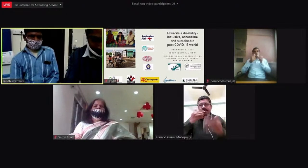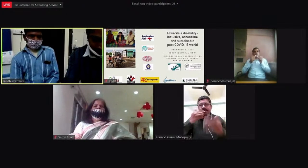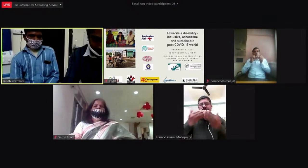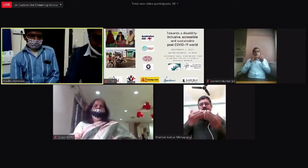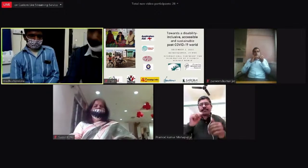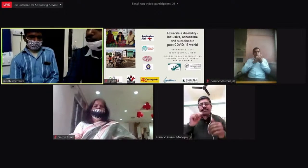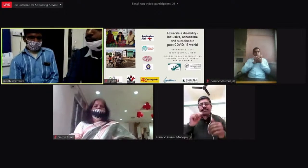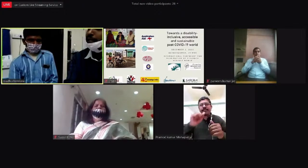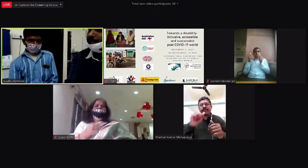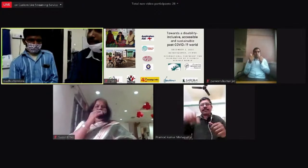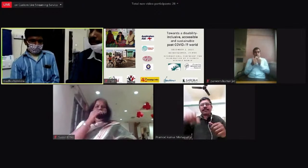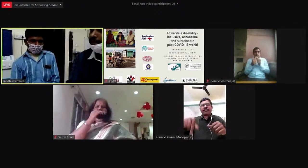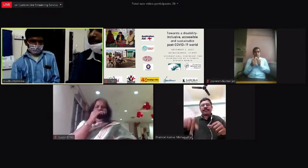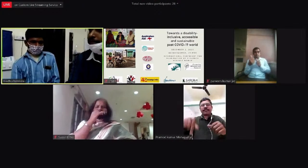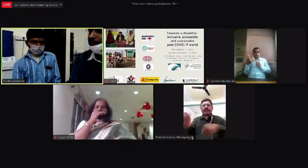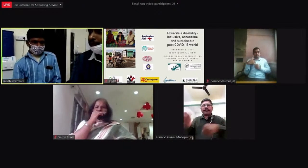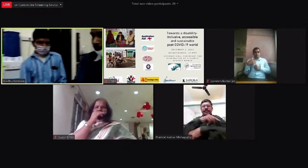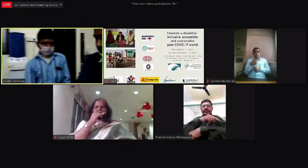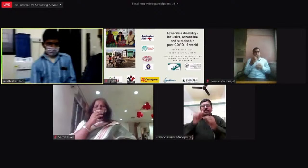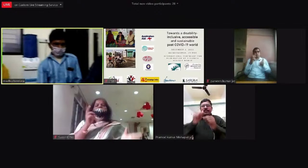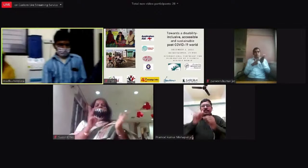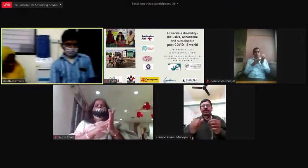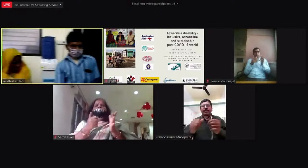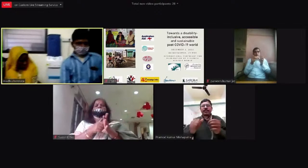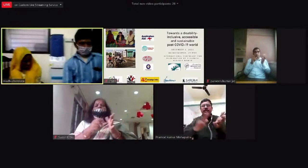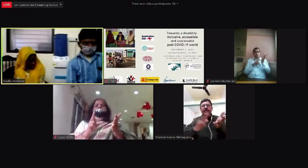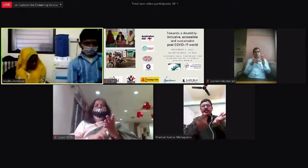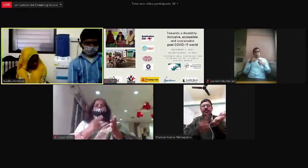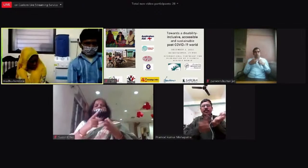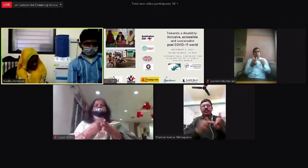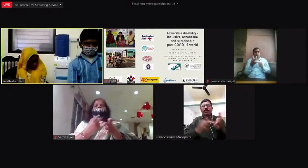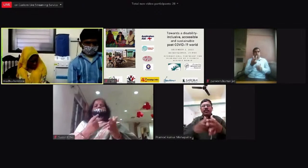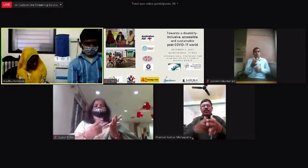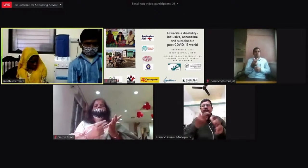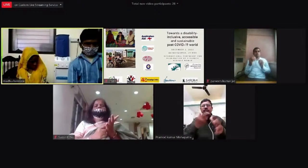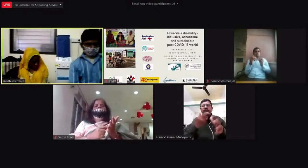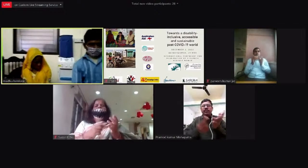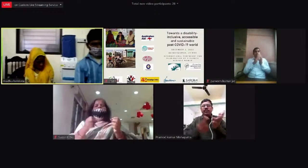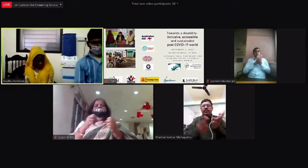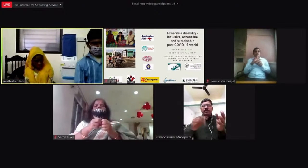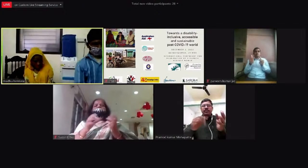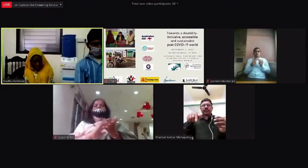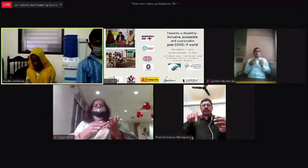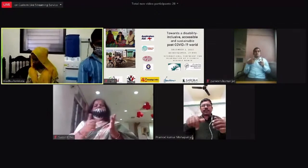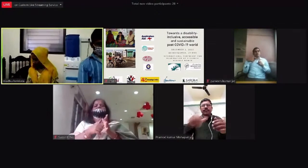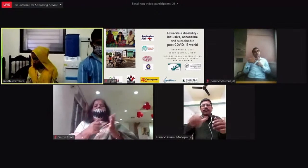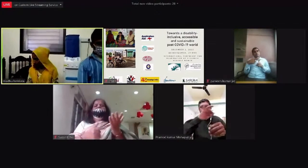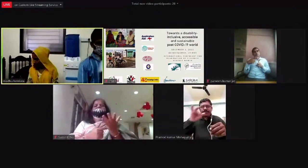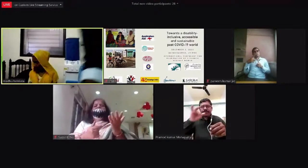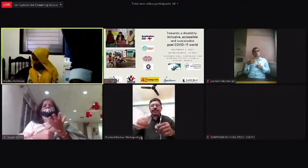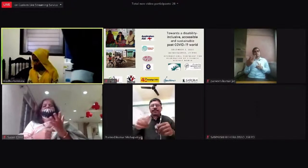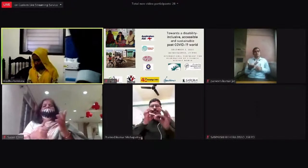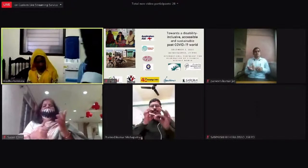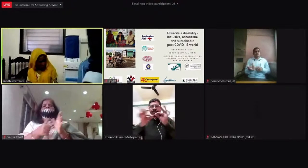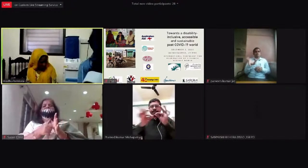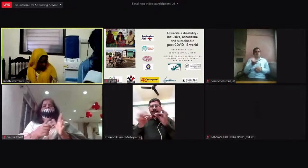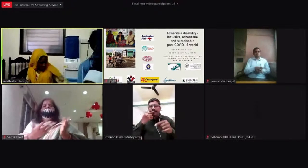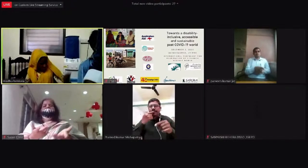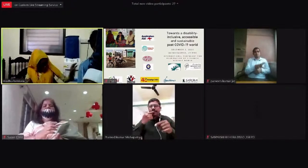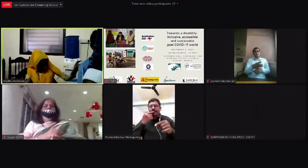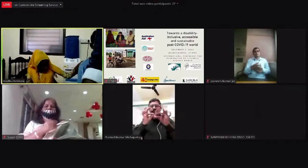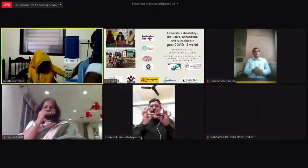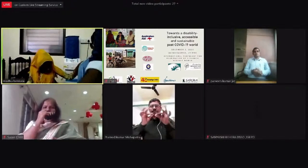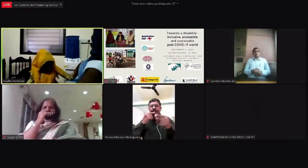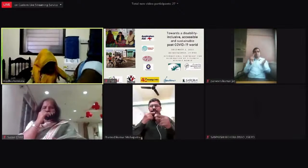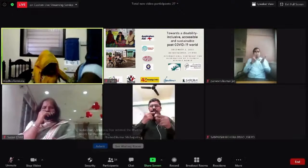it's important some help can be extended to us. Now we have Manju Bhatt, ma'am. So Manju Bhatt ji